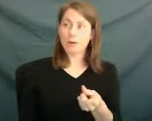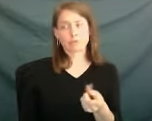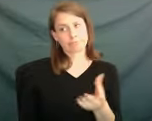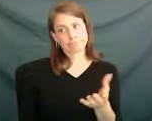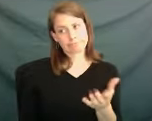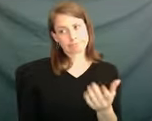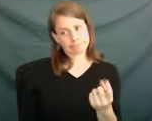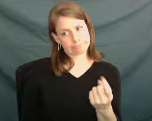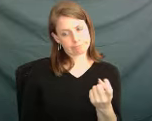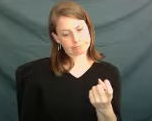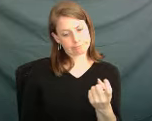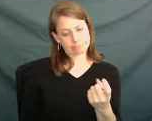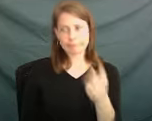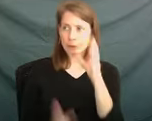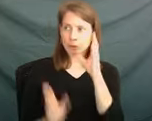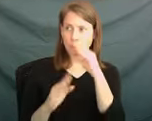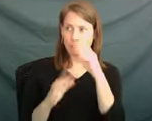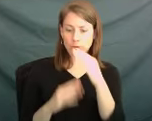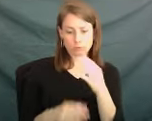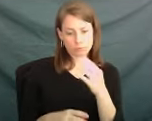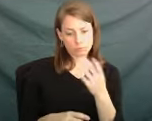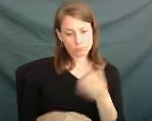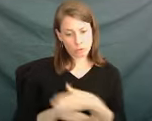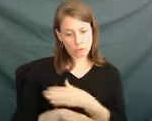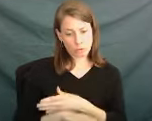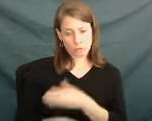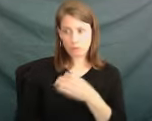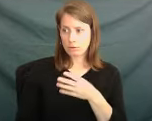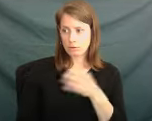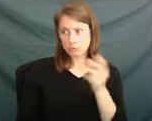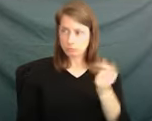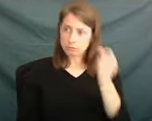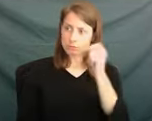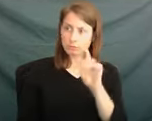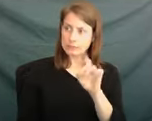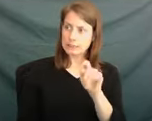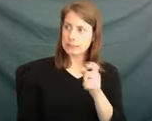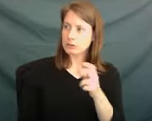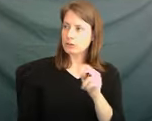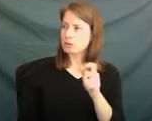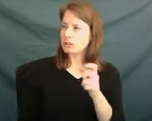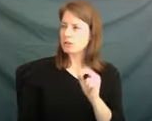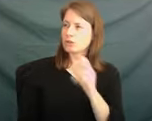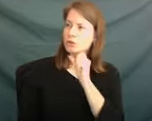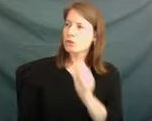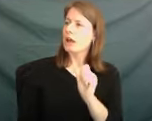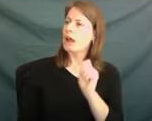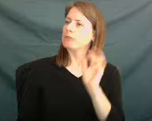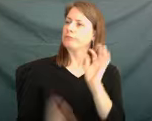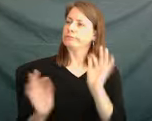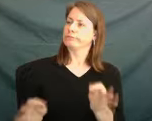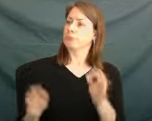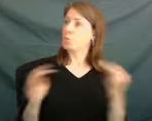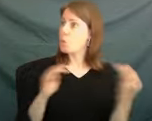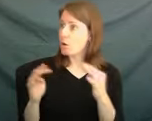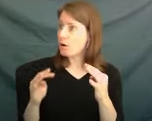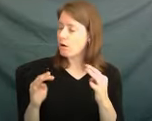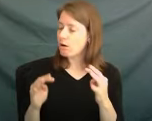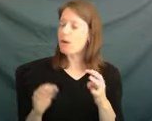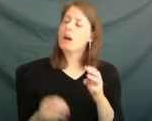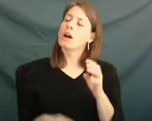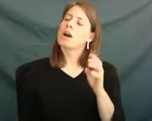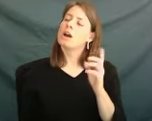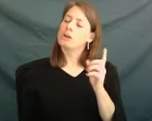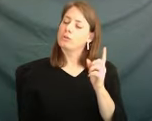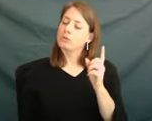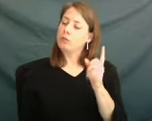right away and declaring war. What you're doing is saying, I'm taking you seriously as a learner. This is a pattern I've noticed. Give me your